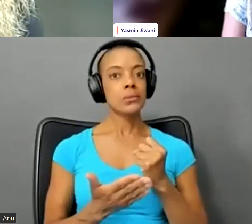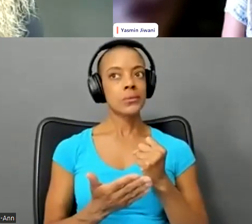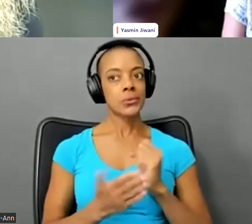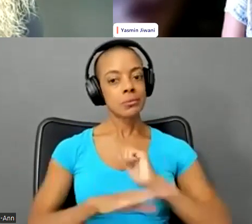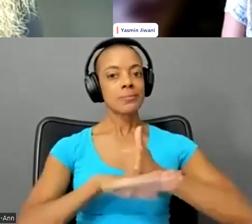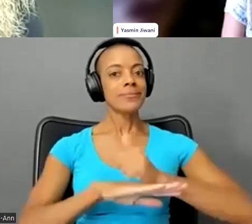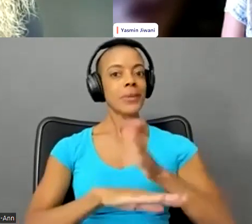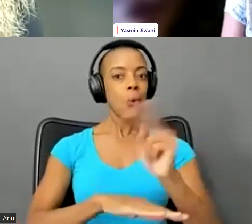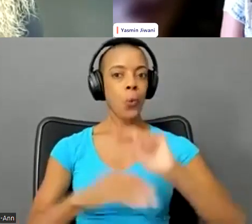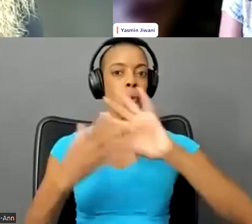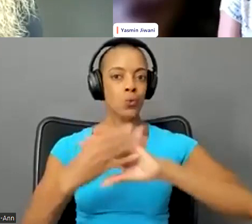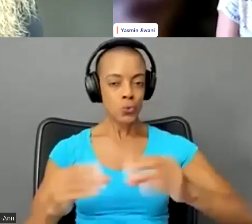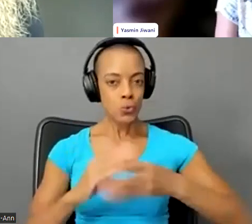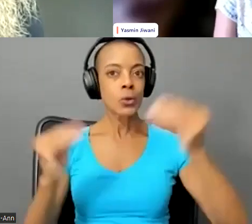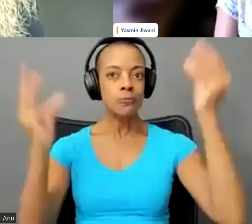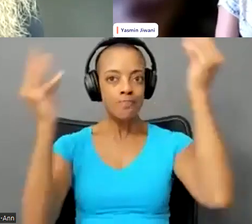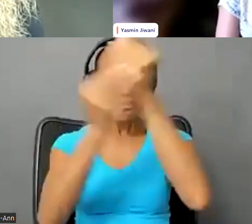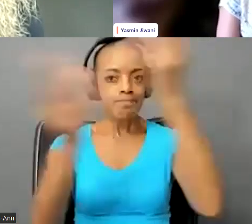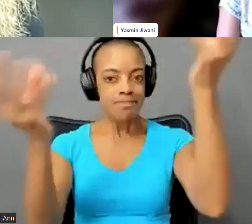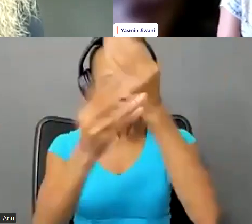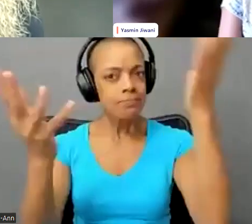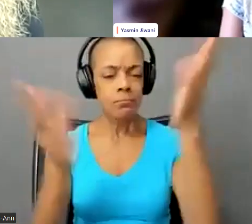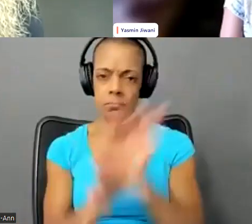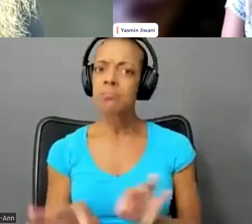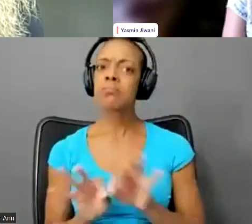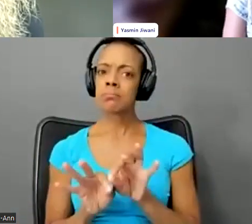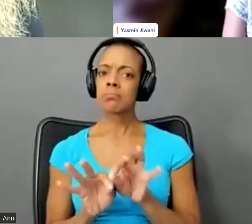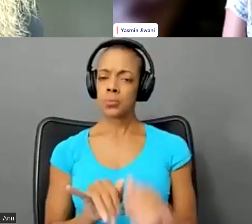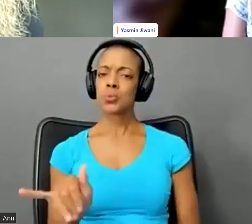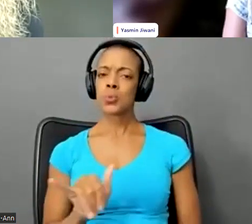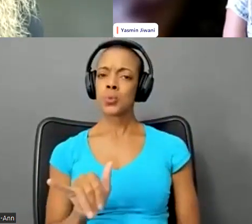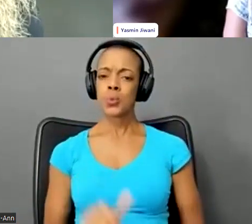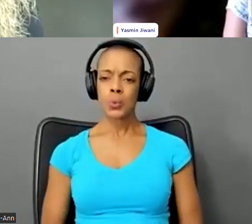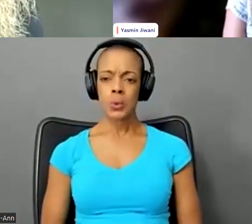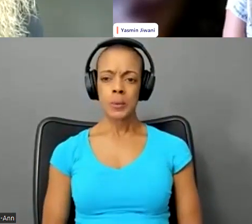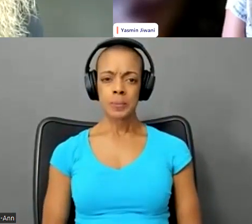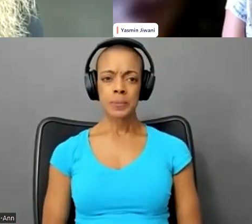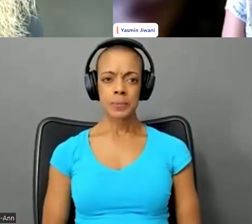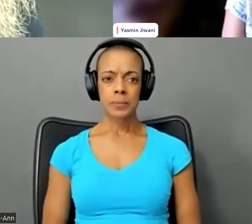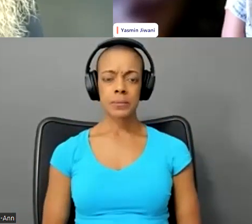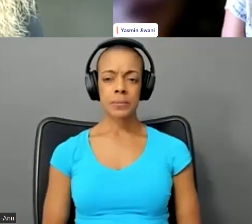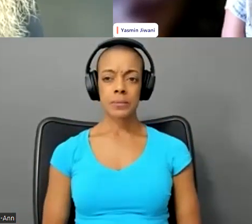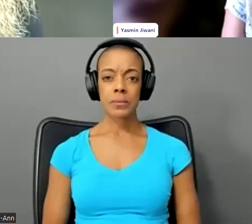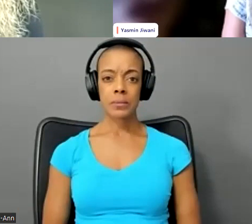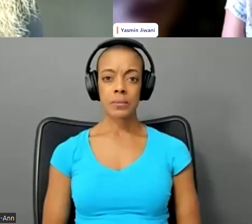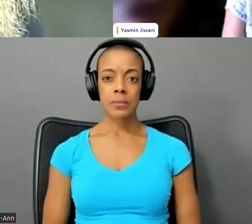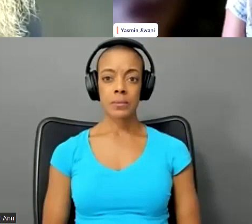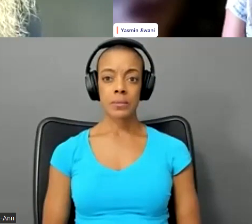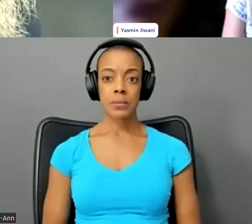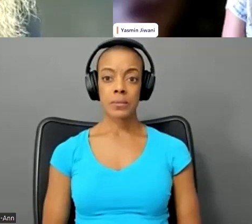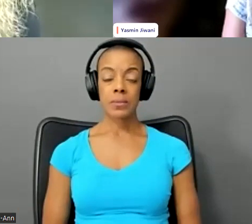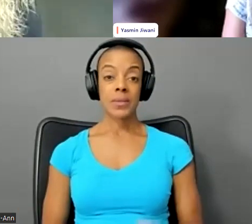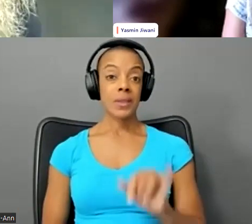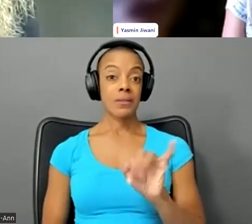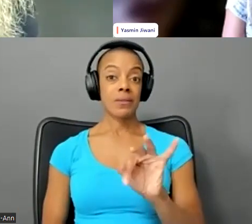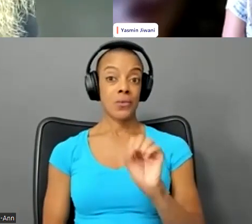right? And I think that's important, because, again, I think for a lot of people, again, if you're working in the media and there's